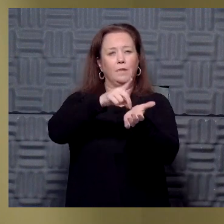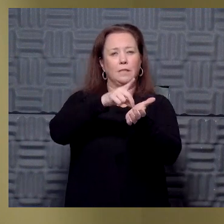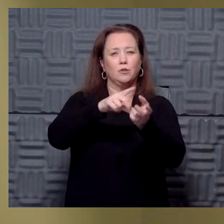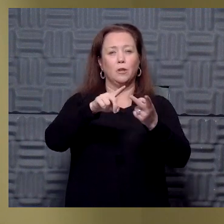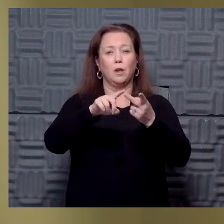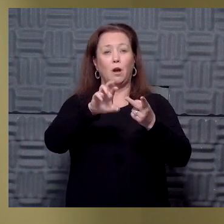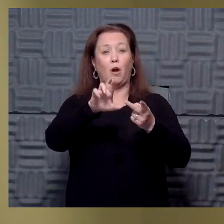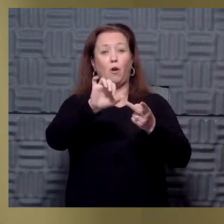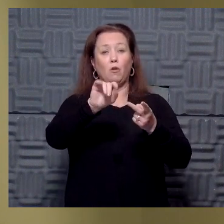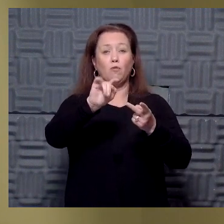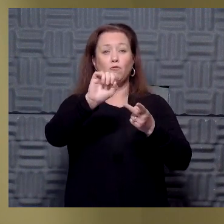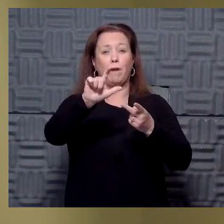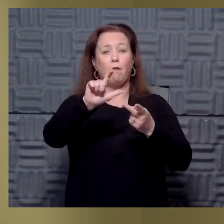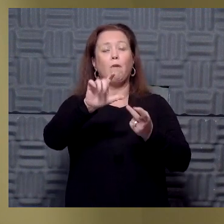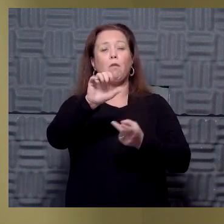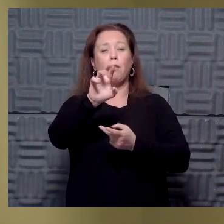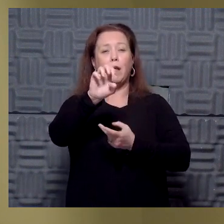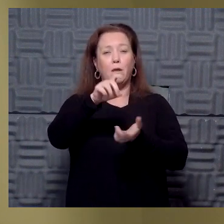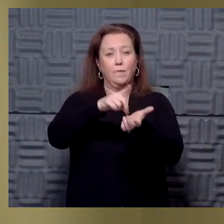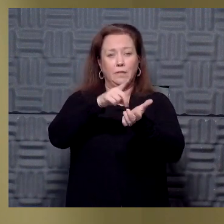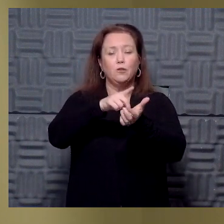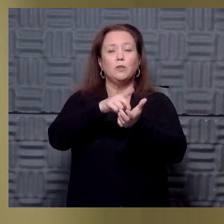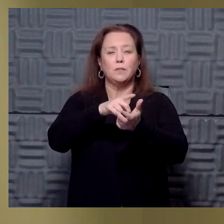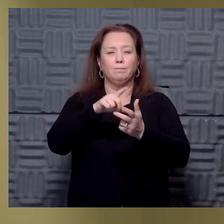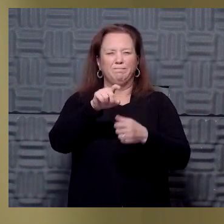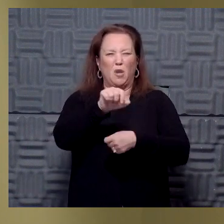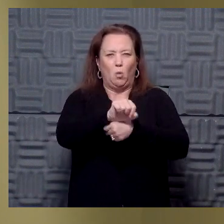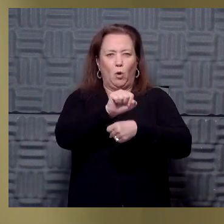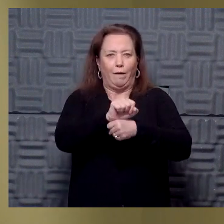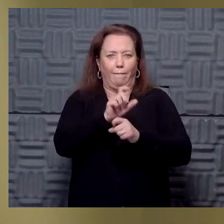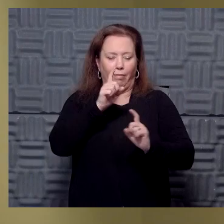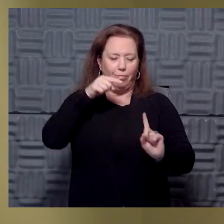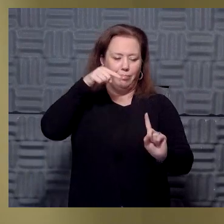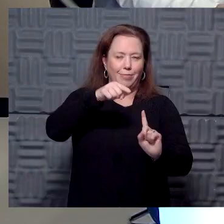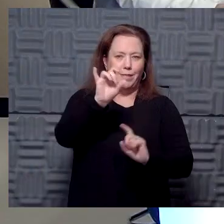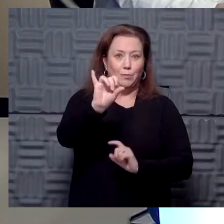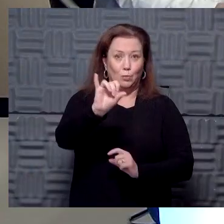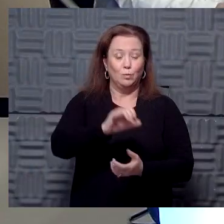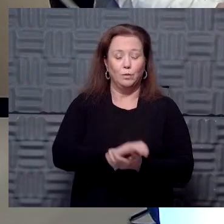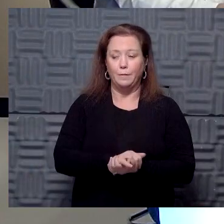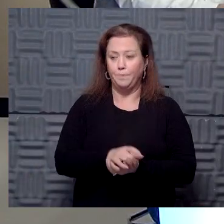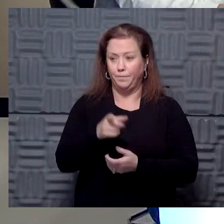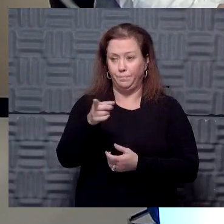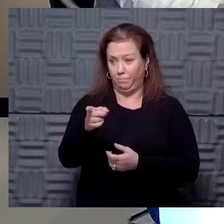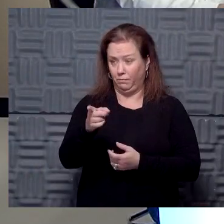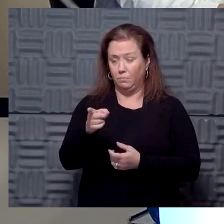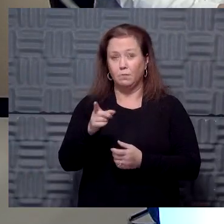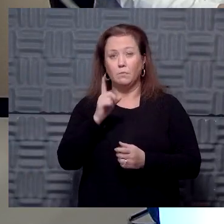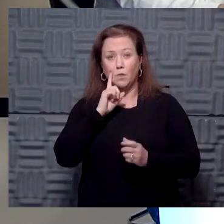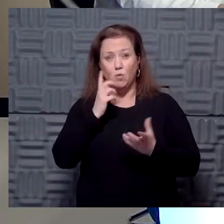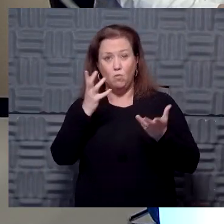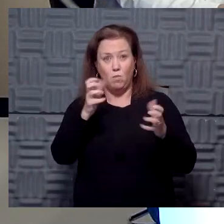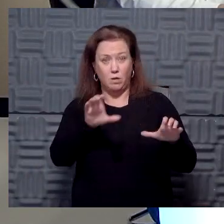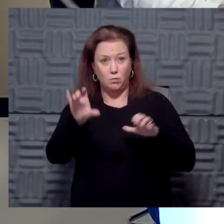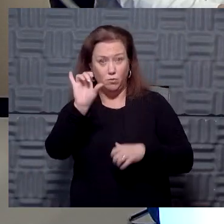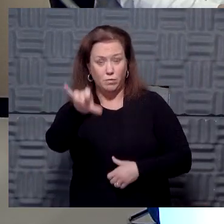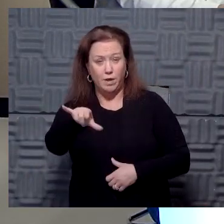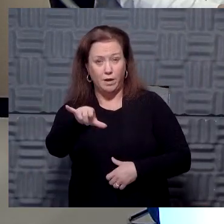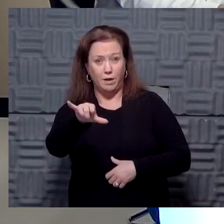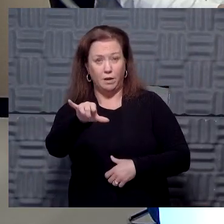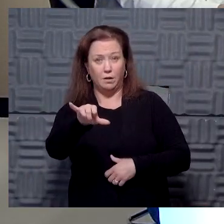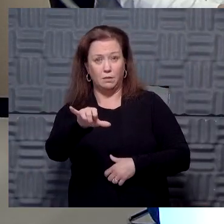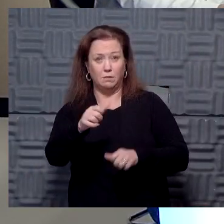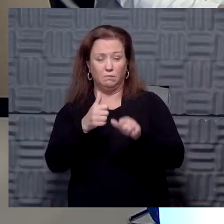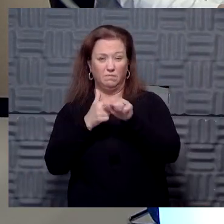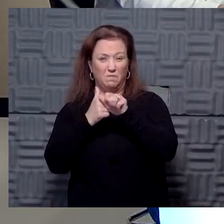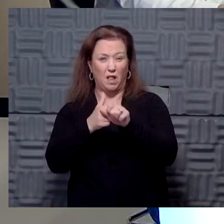physicians and our ID pharmacists working on that as well. So you guys are looking at doing that based on what the